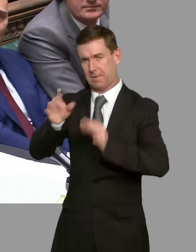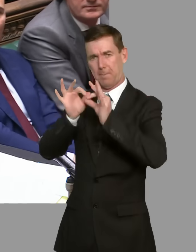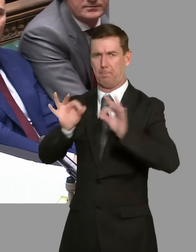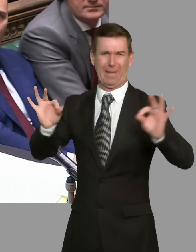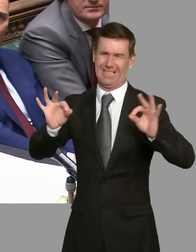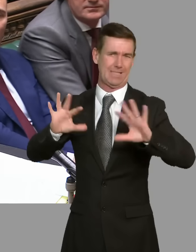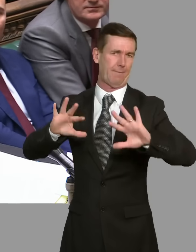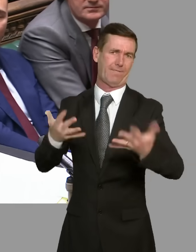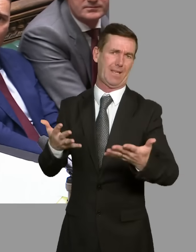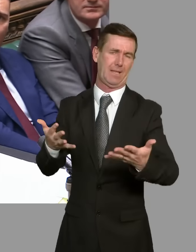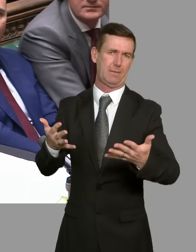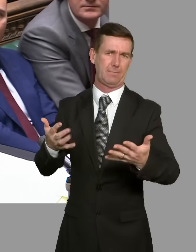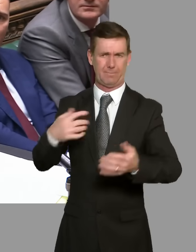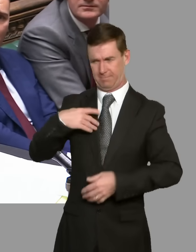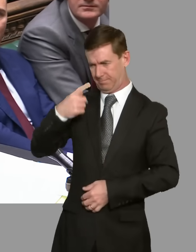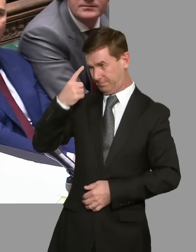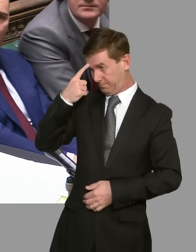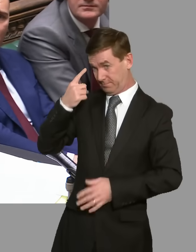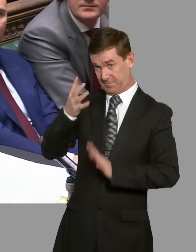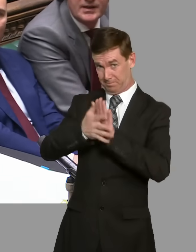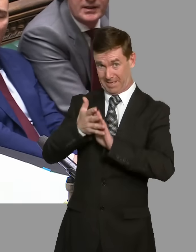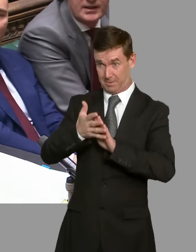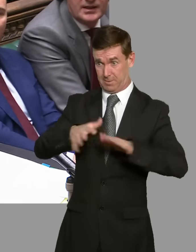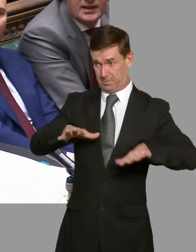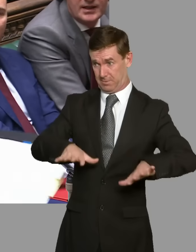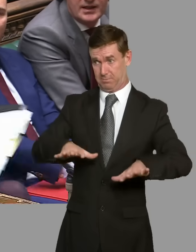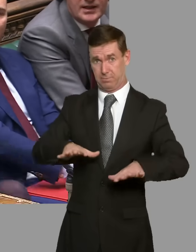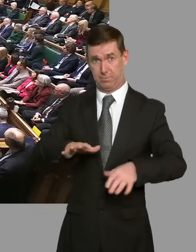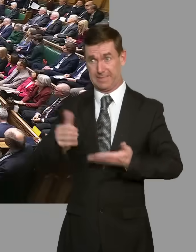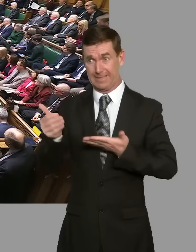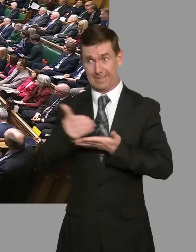I'm applying so much time and energy to seeking to get that outcome.